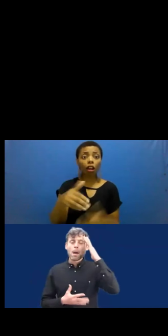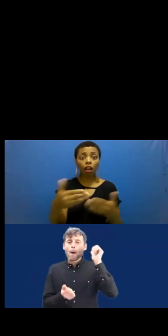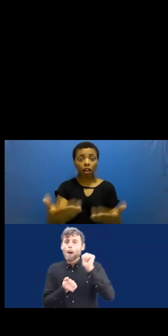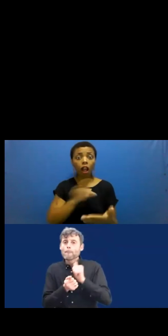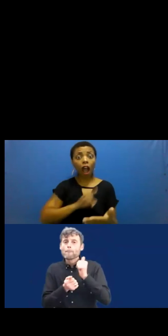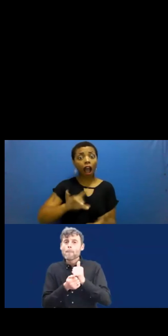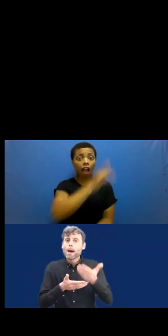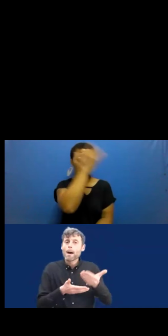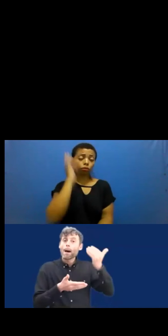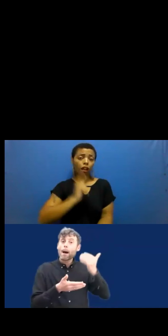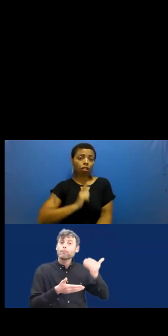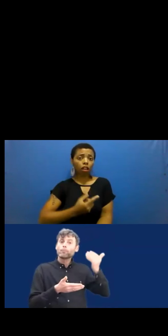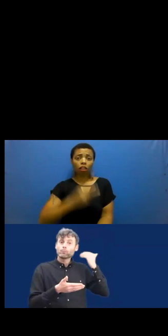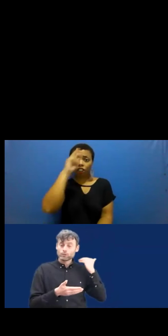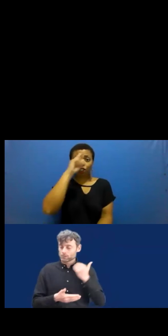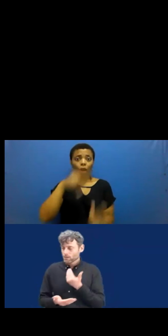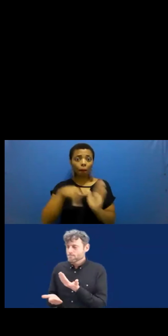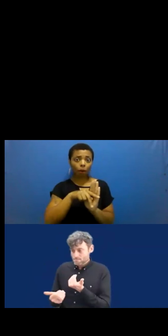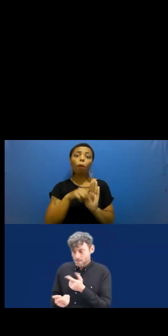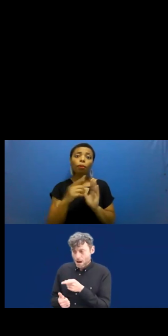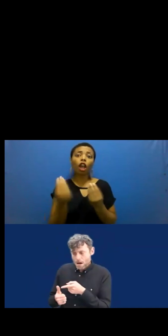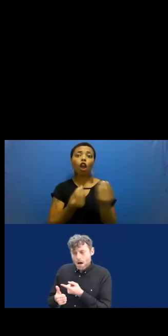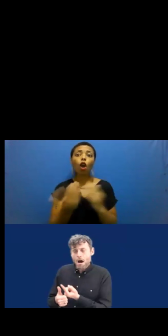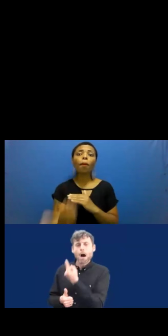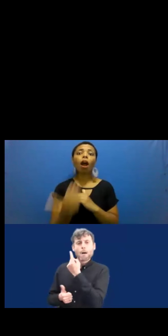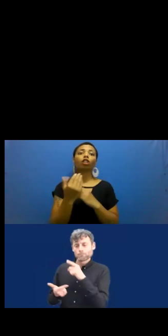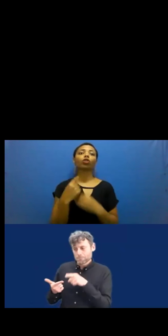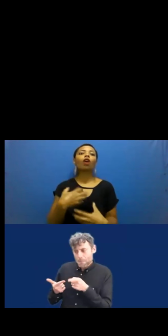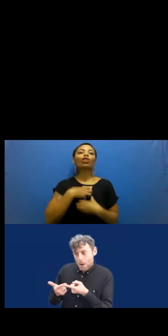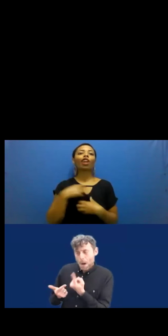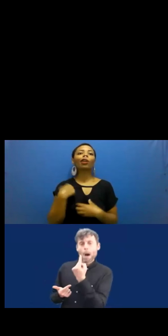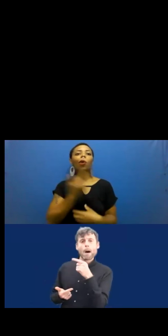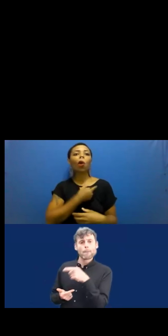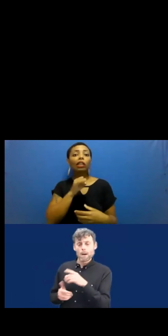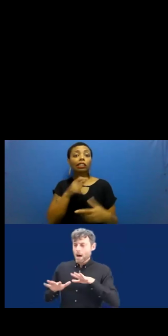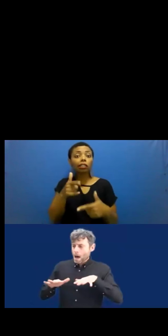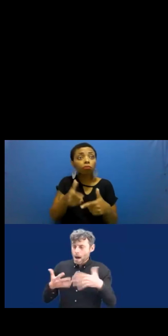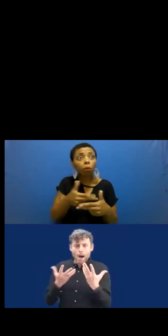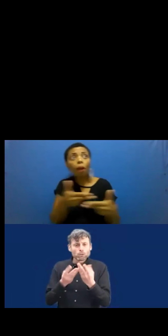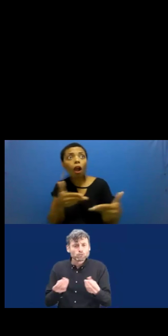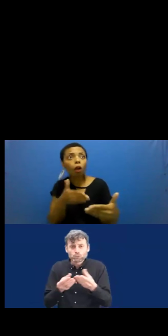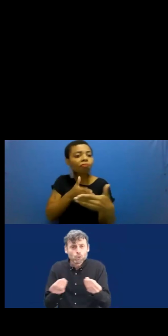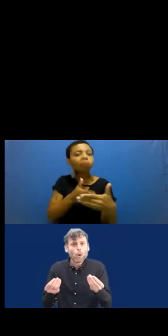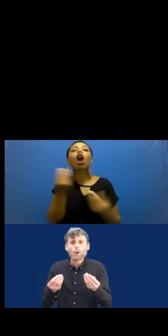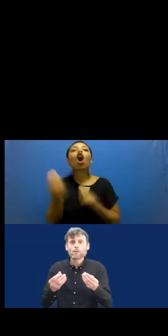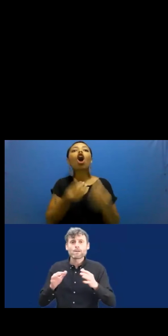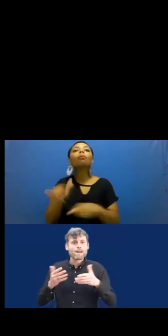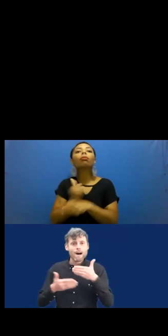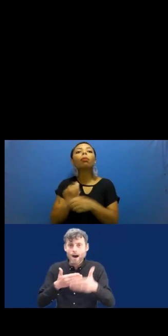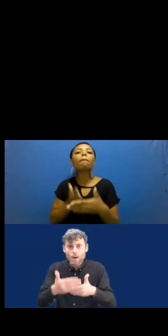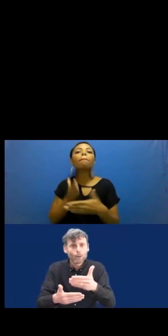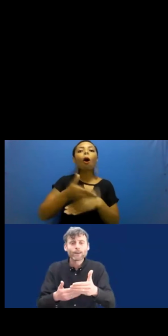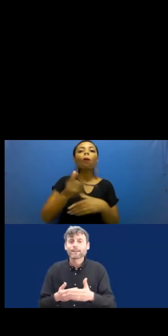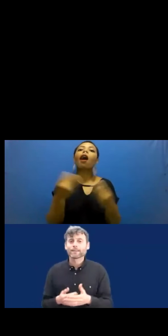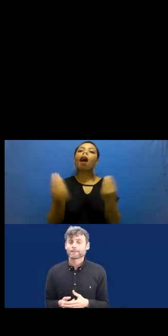helps to overcome typical obstacles in autobiographical memories and the